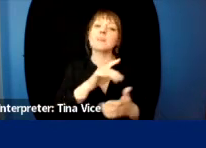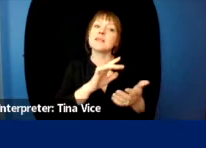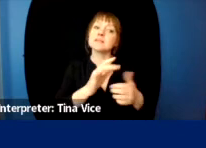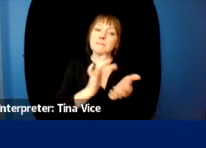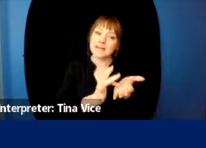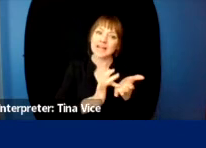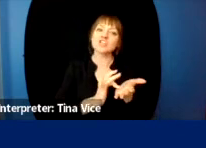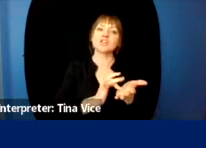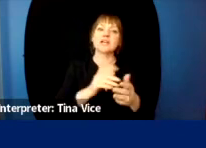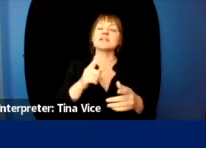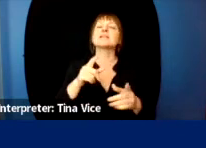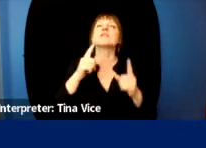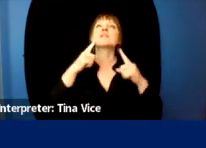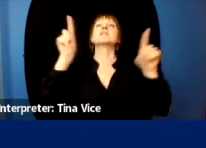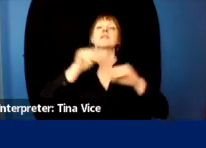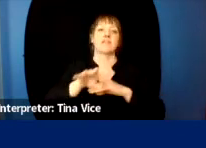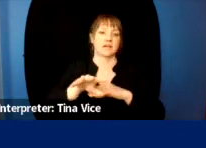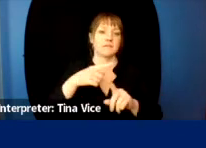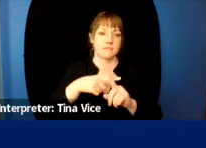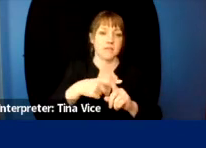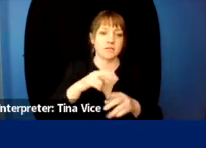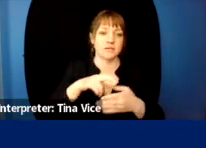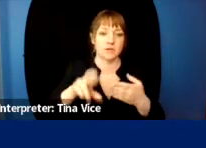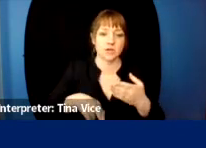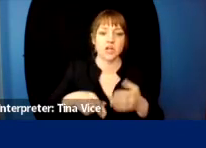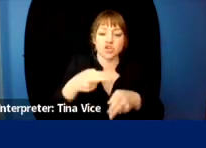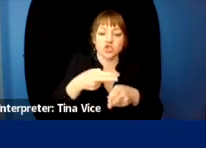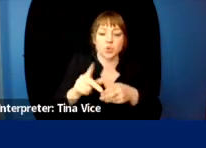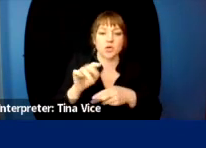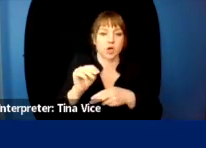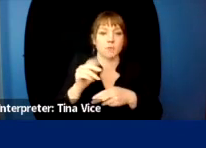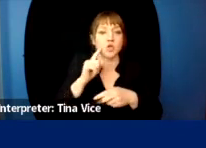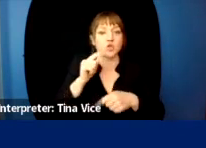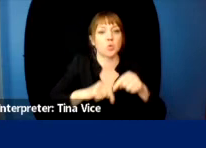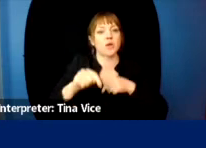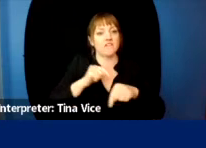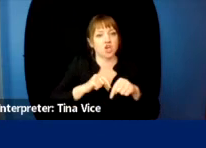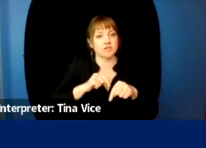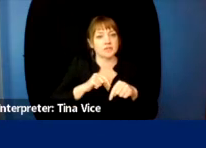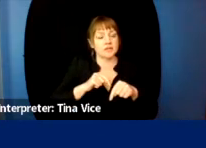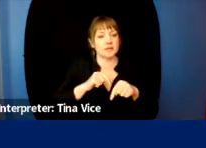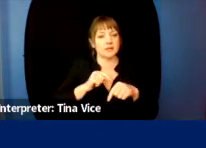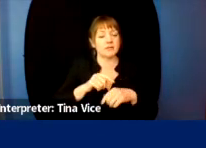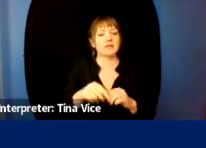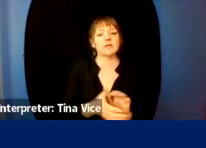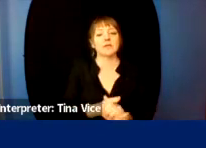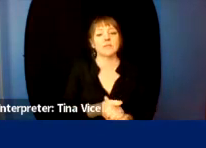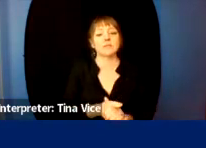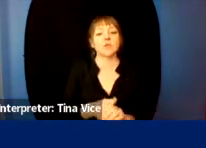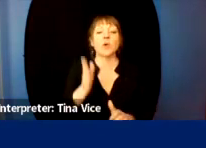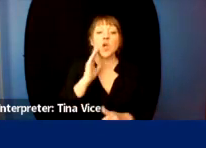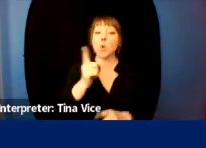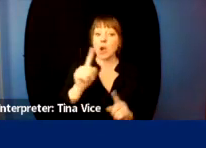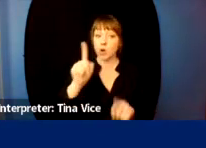thing we can do immediately, short term, to reverse this curve. So we know where we're going. We know where we started.